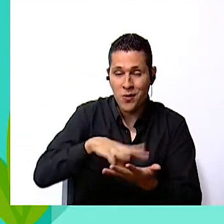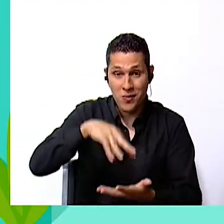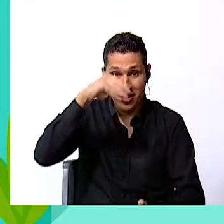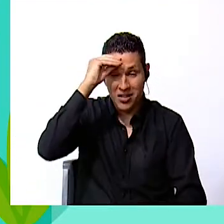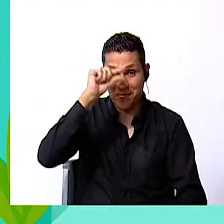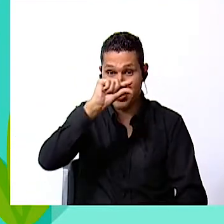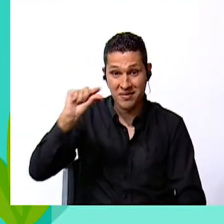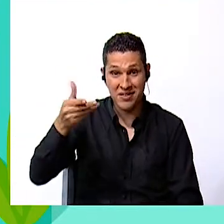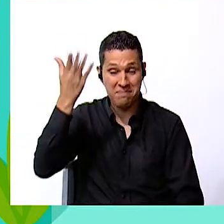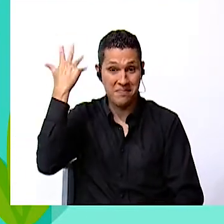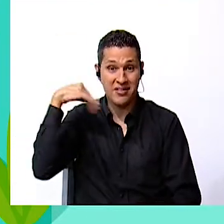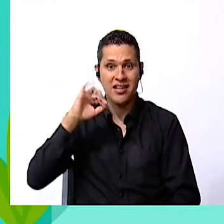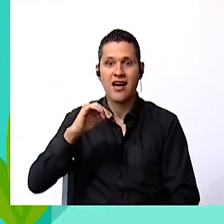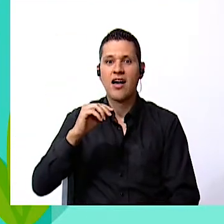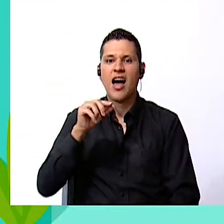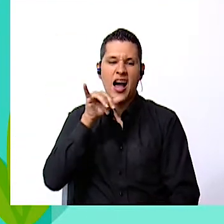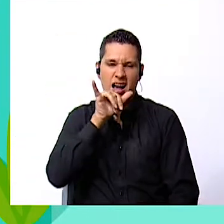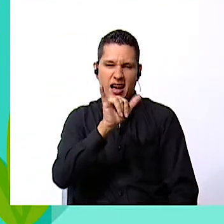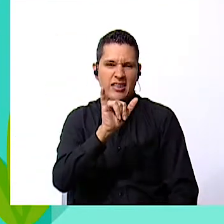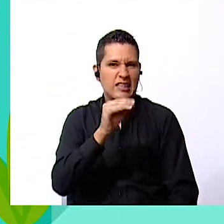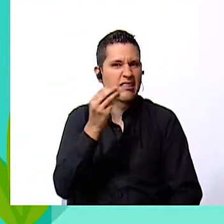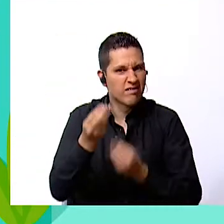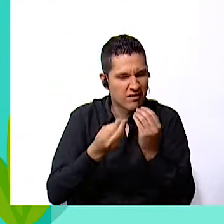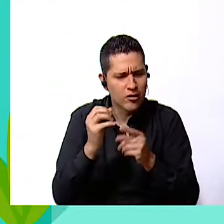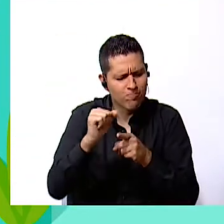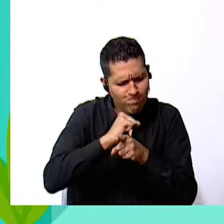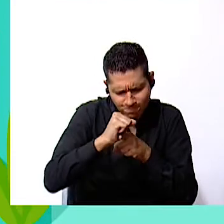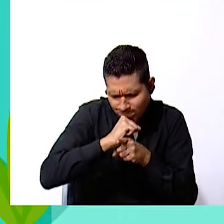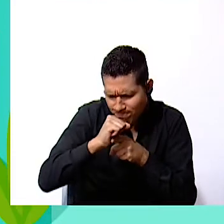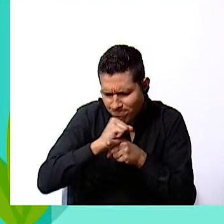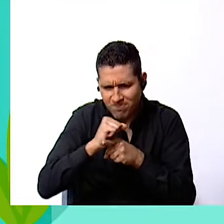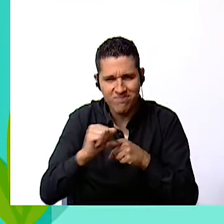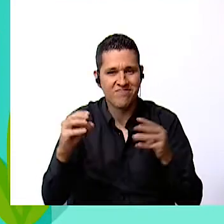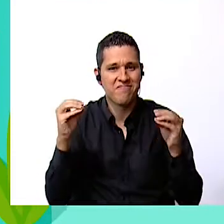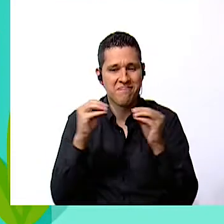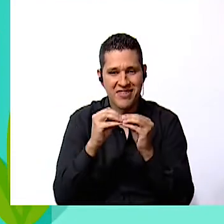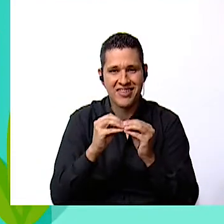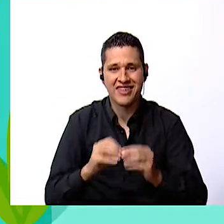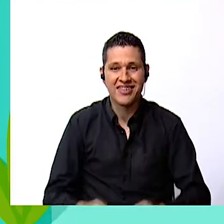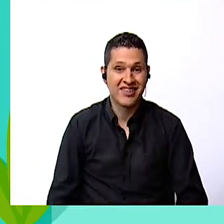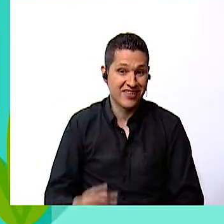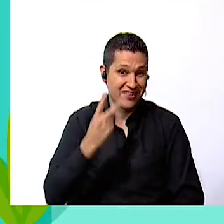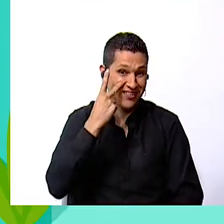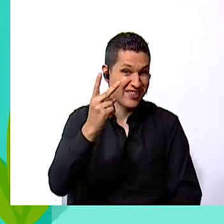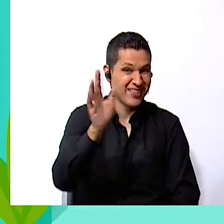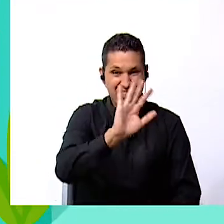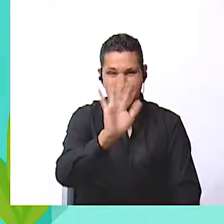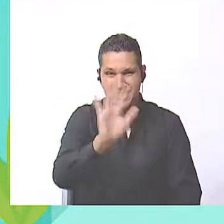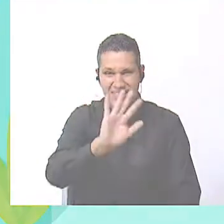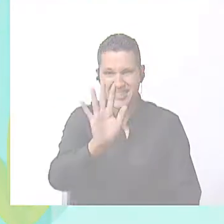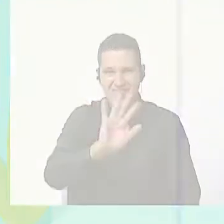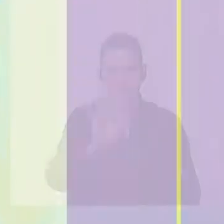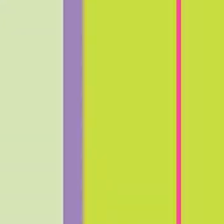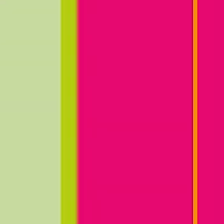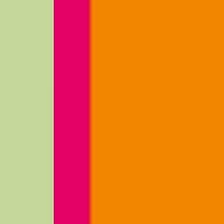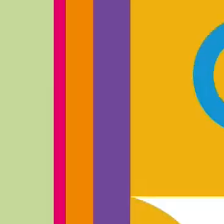week. This way, you will practice more. See you!